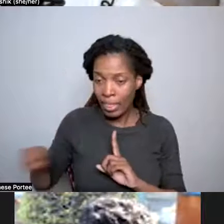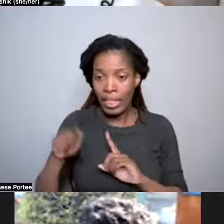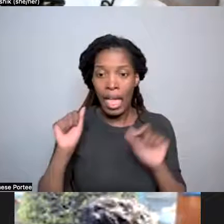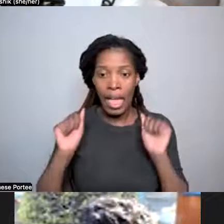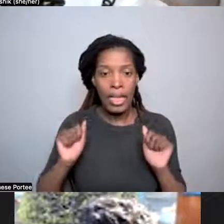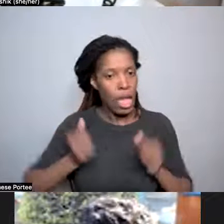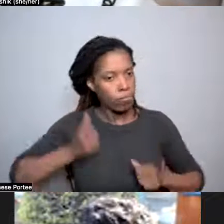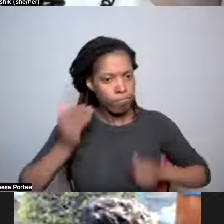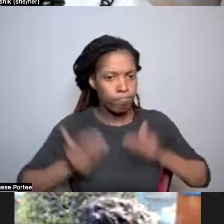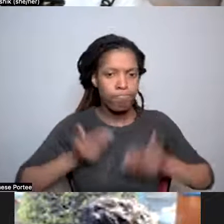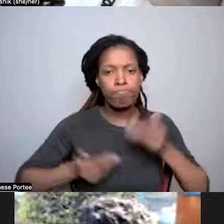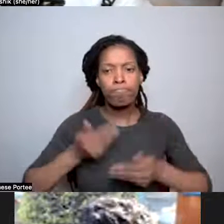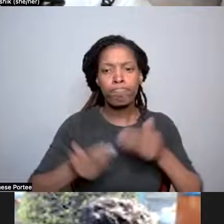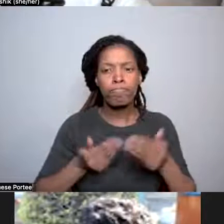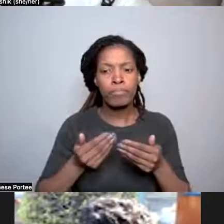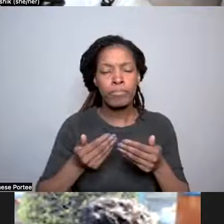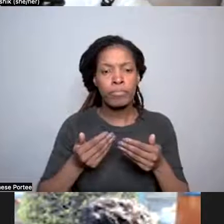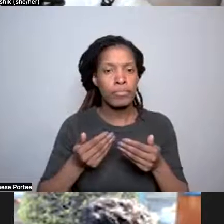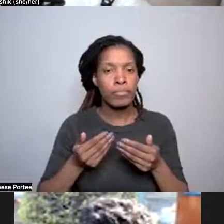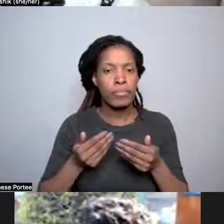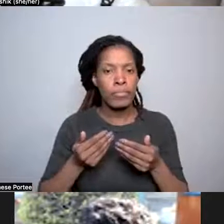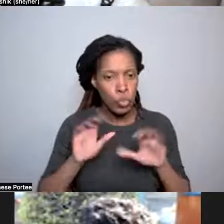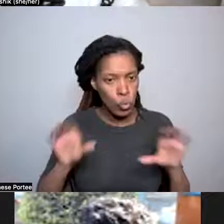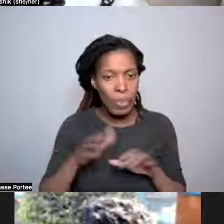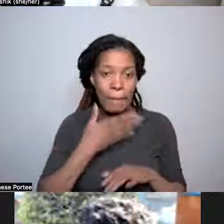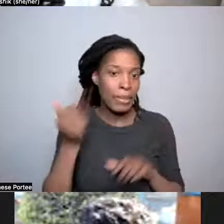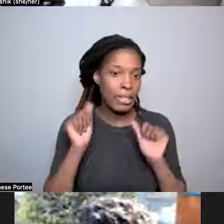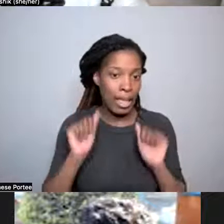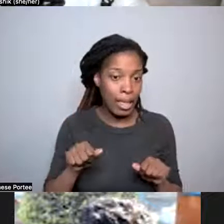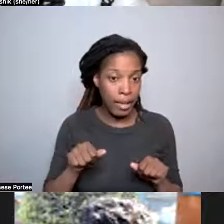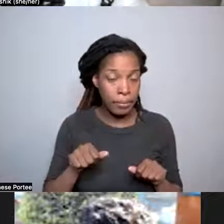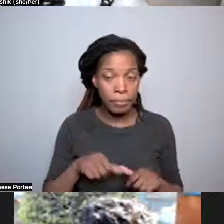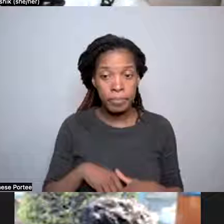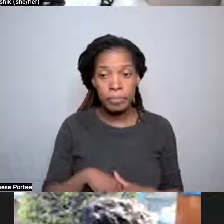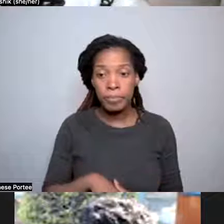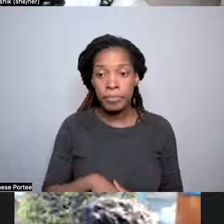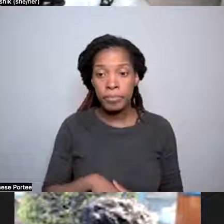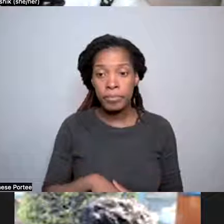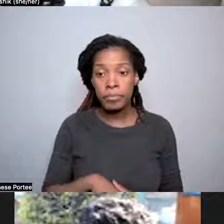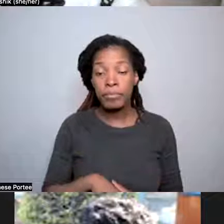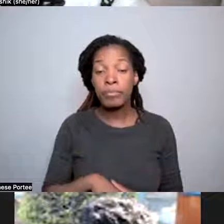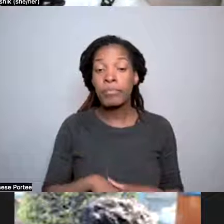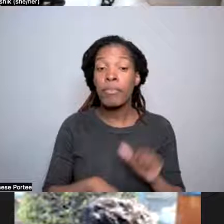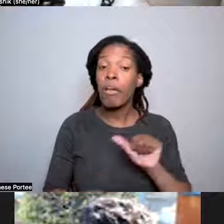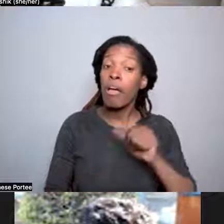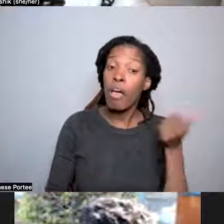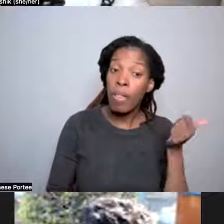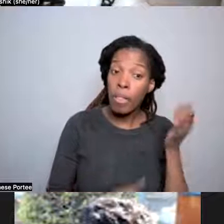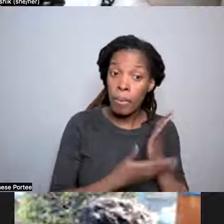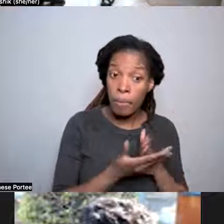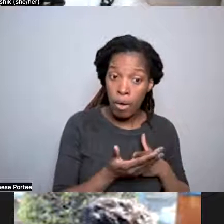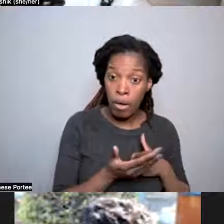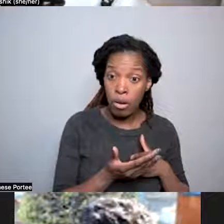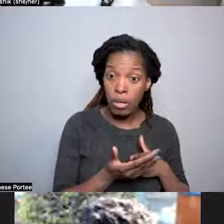their life and take their destiny in their hands. And on the other hand, as